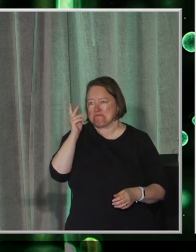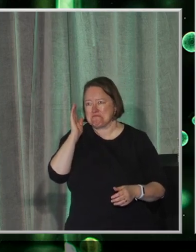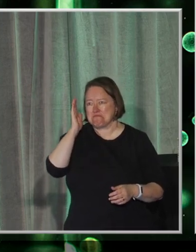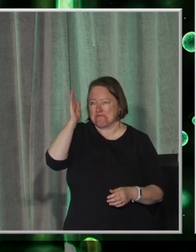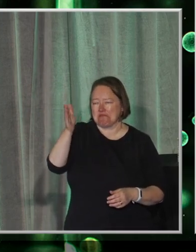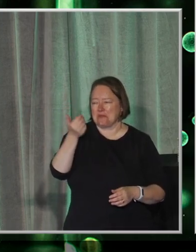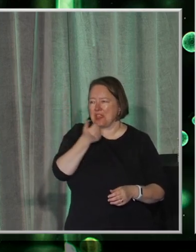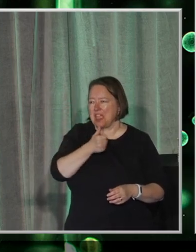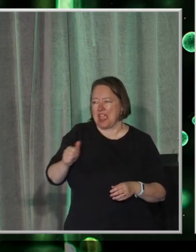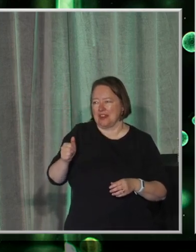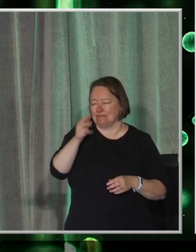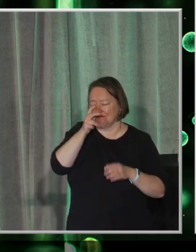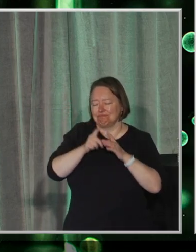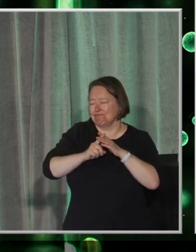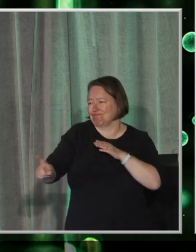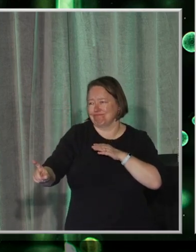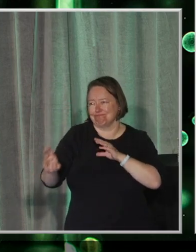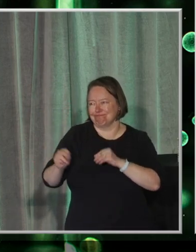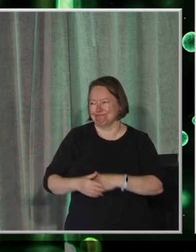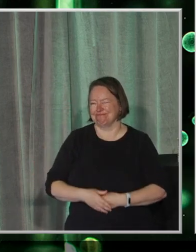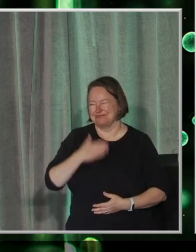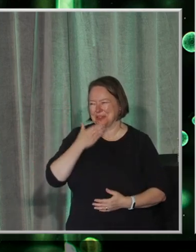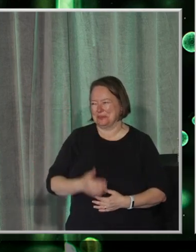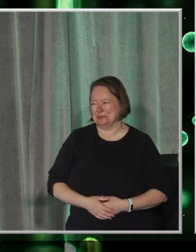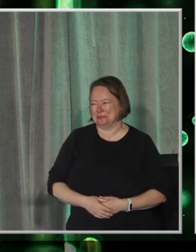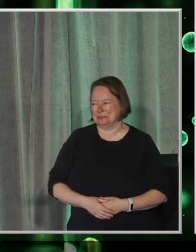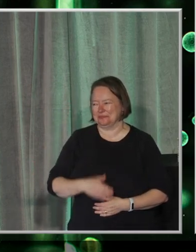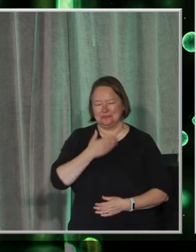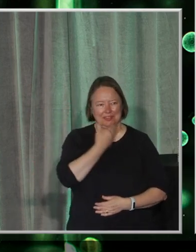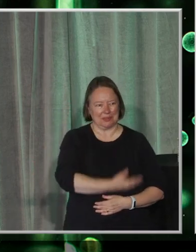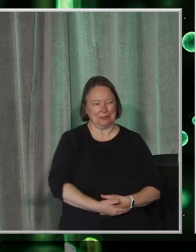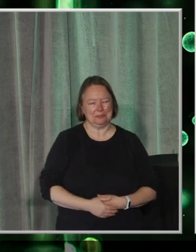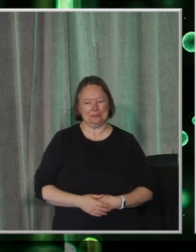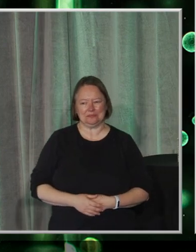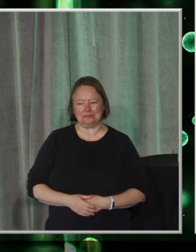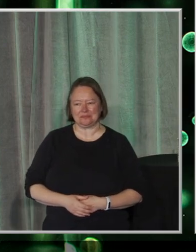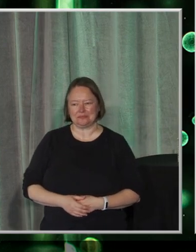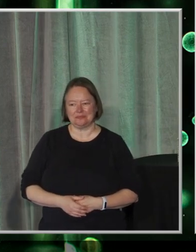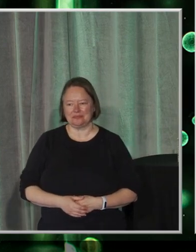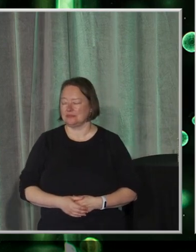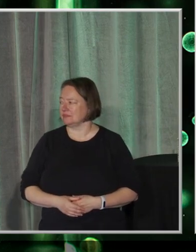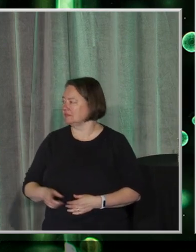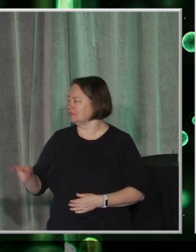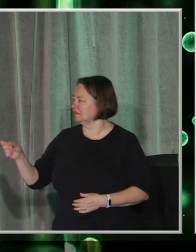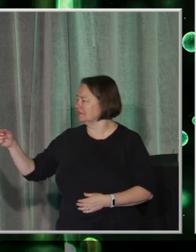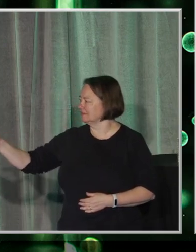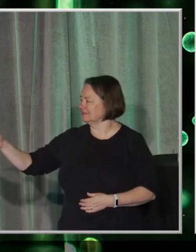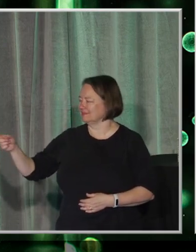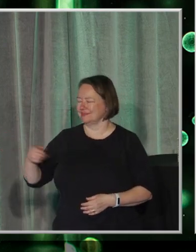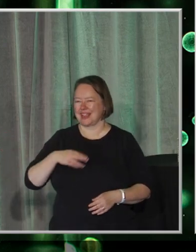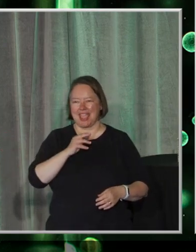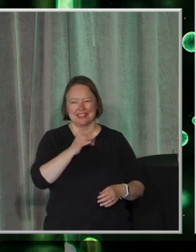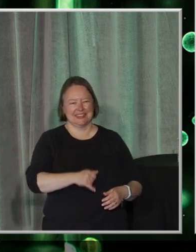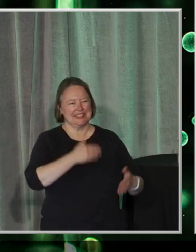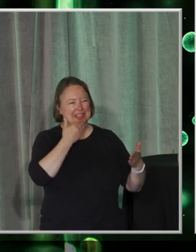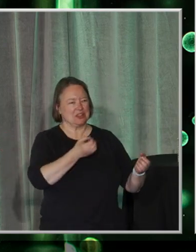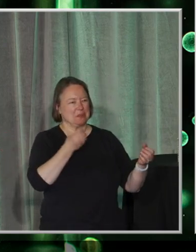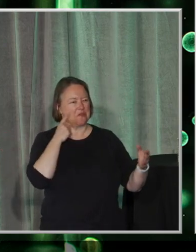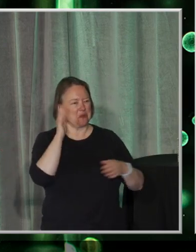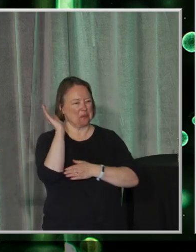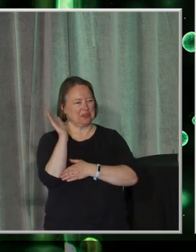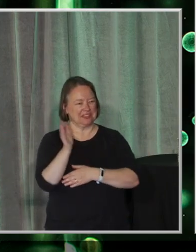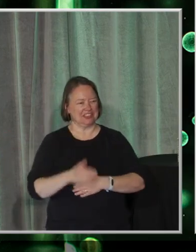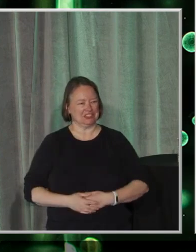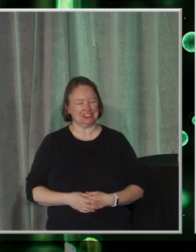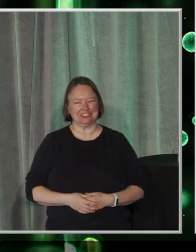any escaping of our insects. Thank you. Thank you. Hi, Anthony. Thank you very much for your